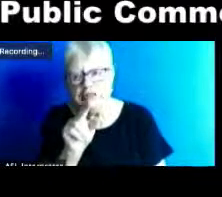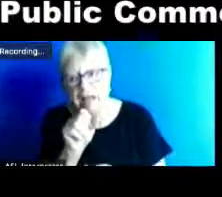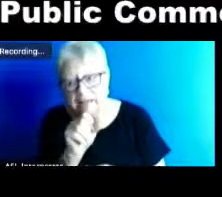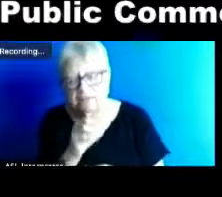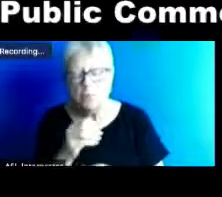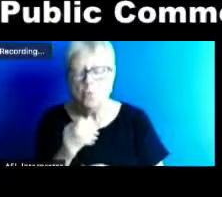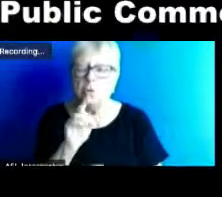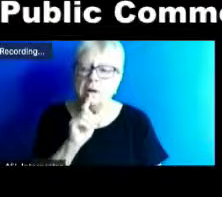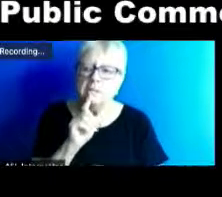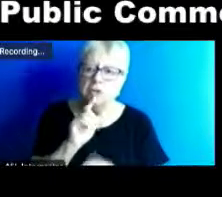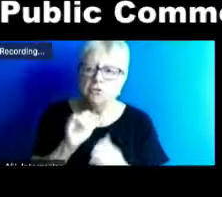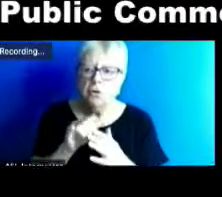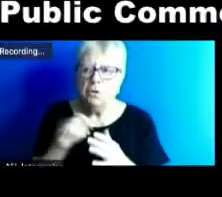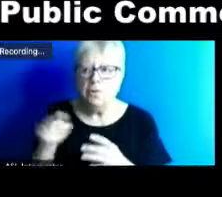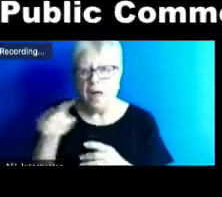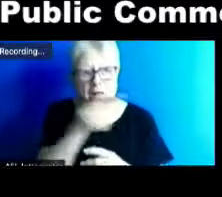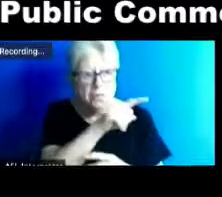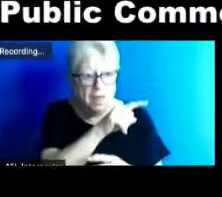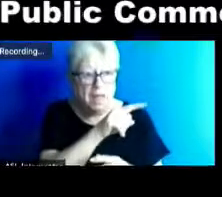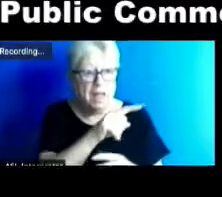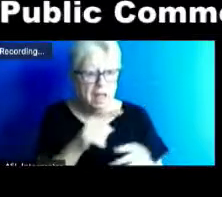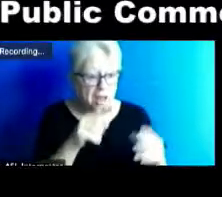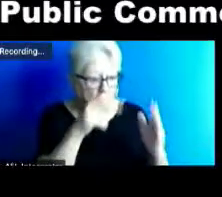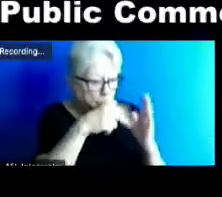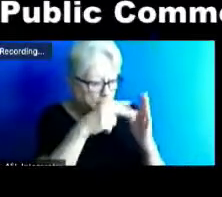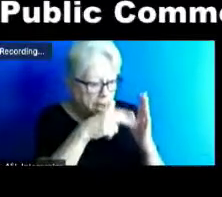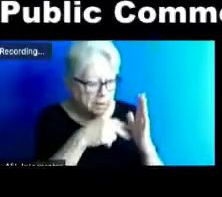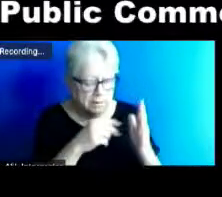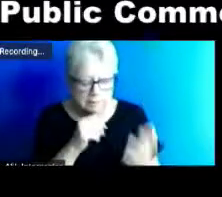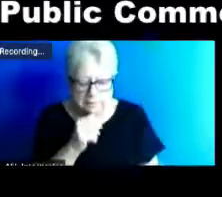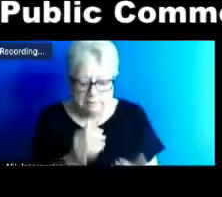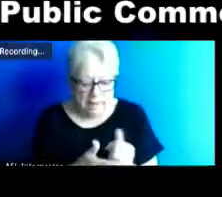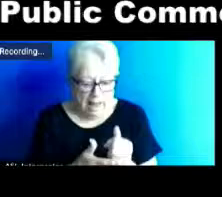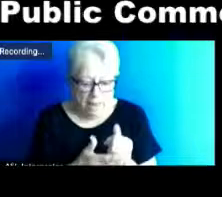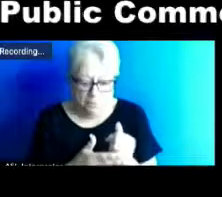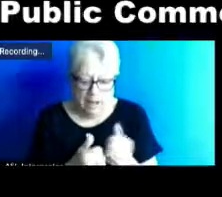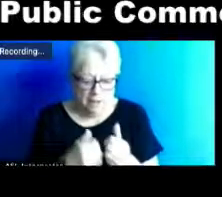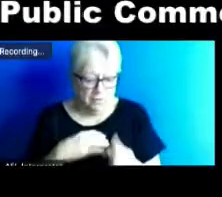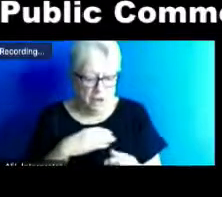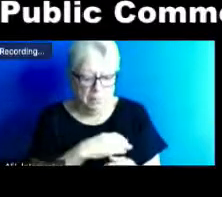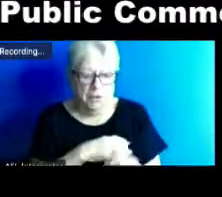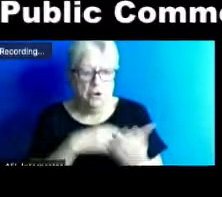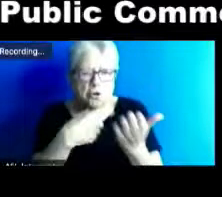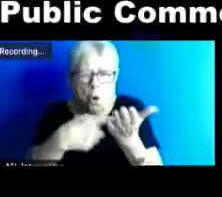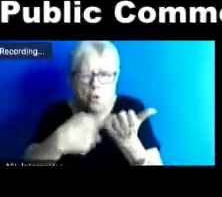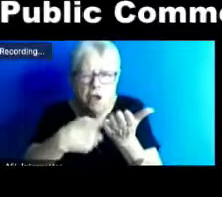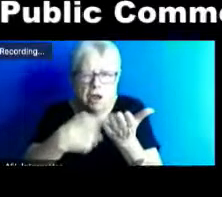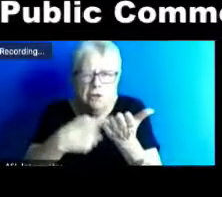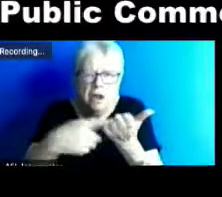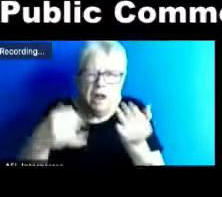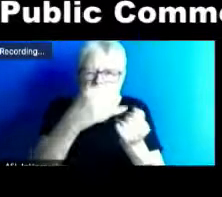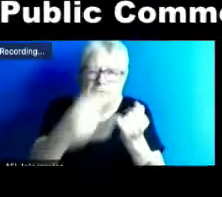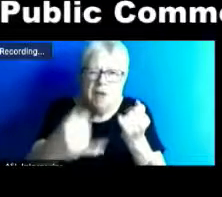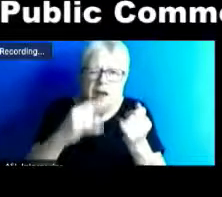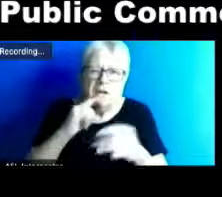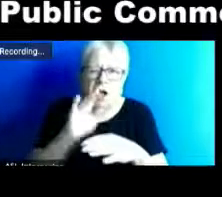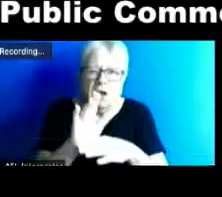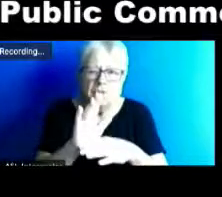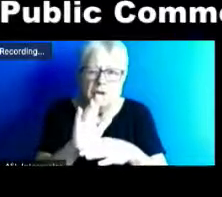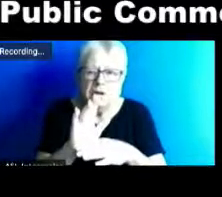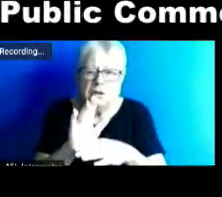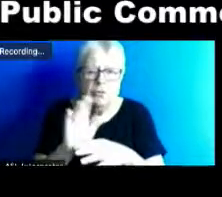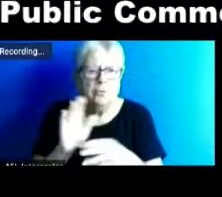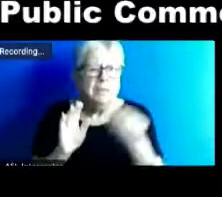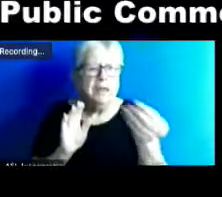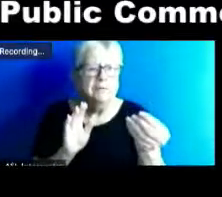sure that they're on board with it as well. It doesn't do the commission any good to negotiate a final contract that Department of General Services